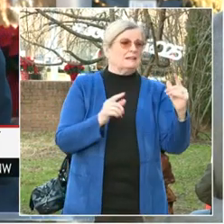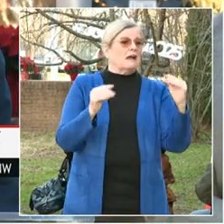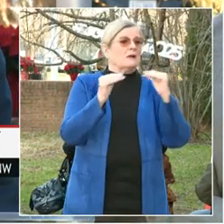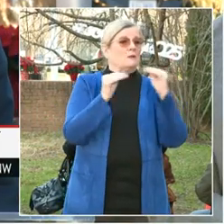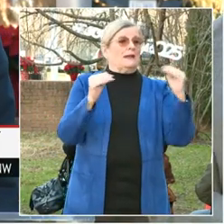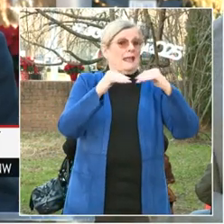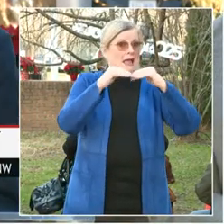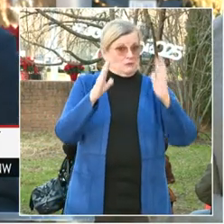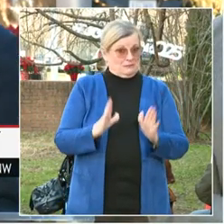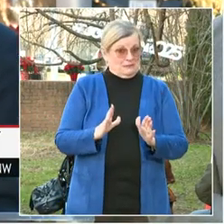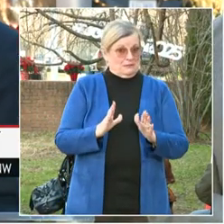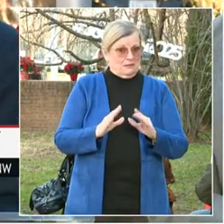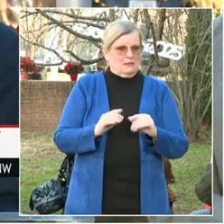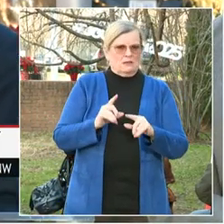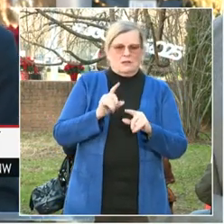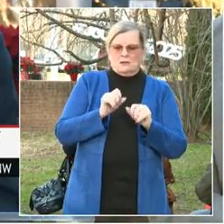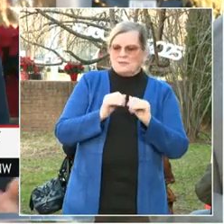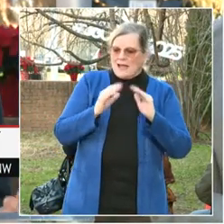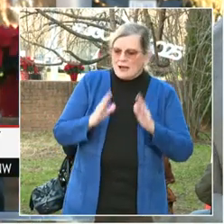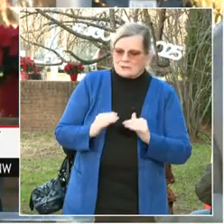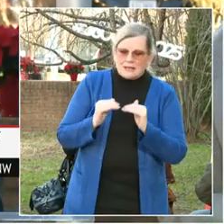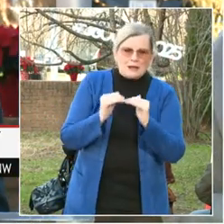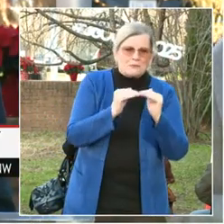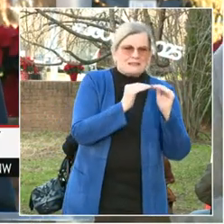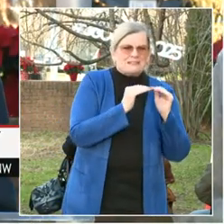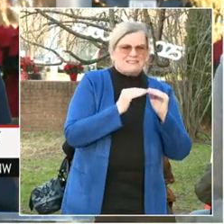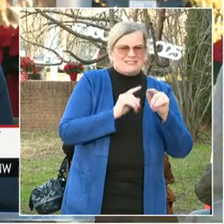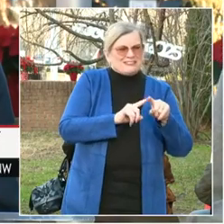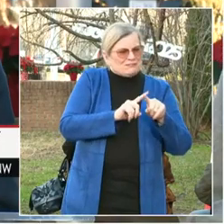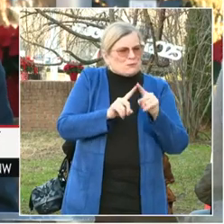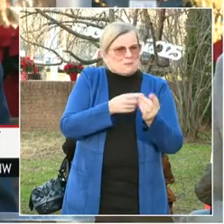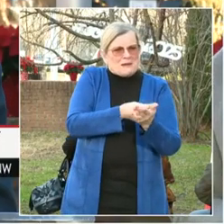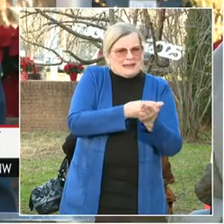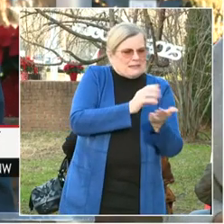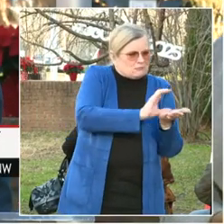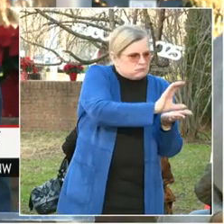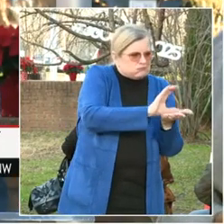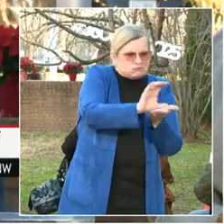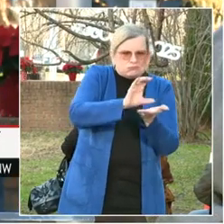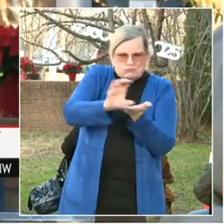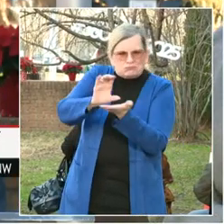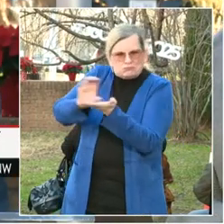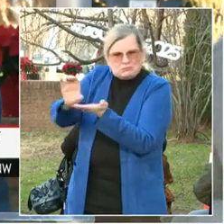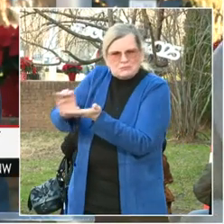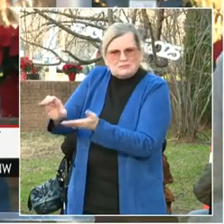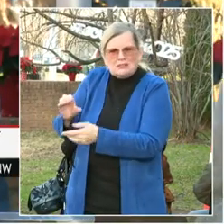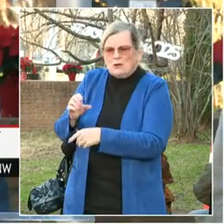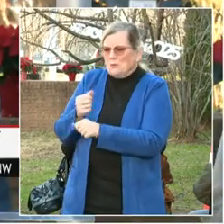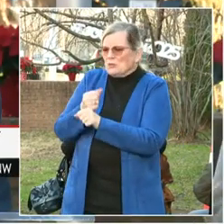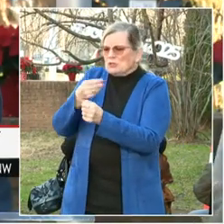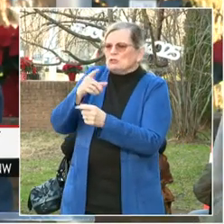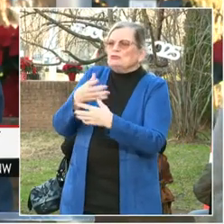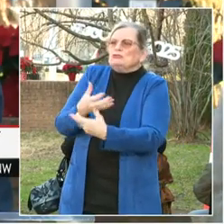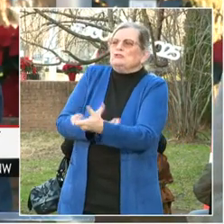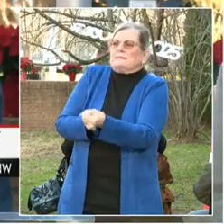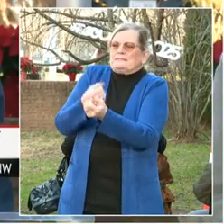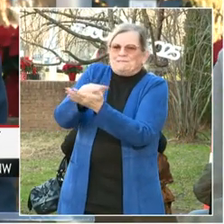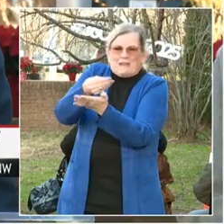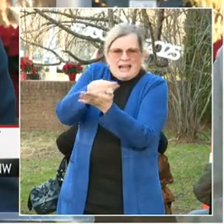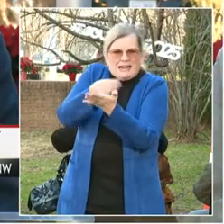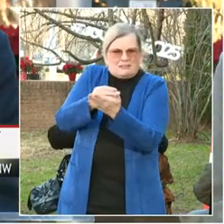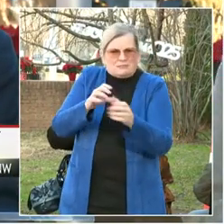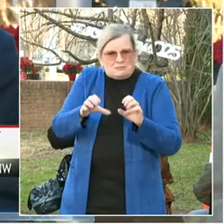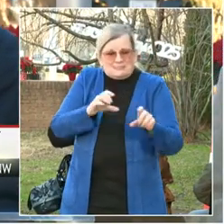equity report, unparalleled investments in the Housing Production Trust Fund, a new tax abatement for affordable housing in high opportunity areas like